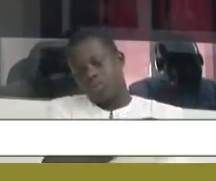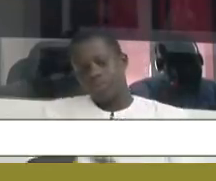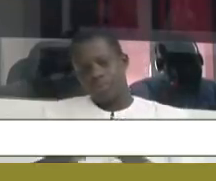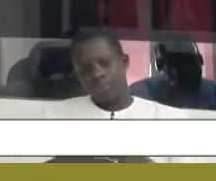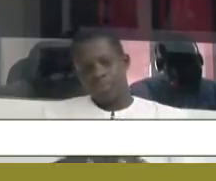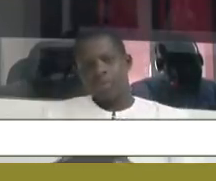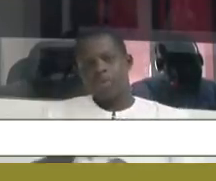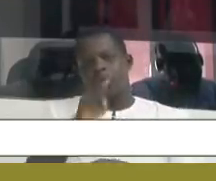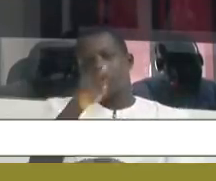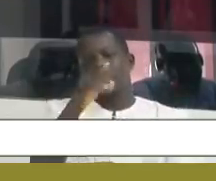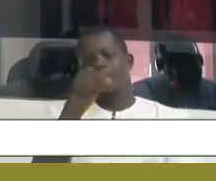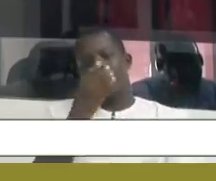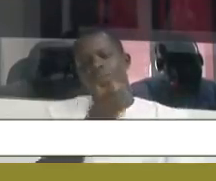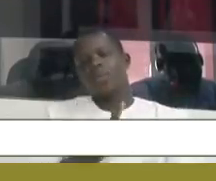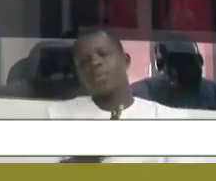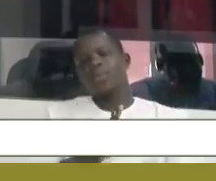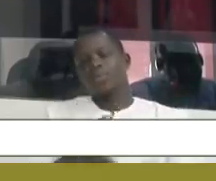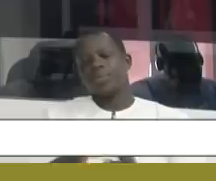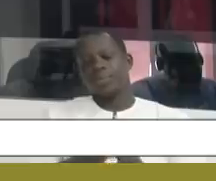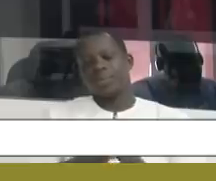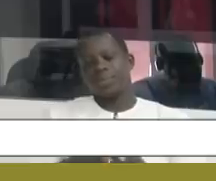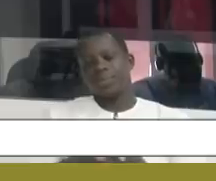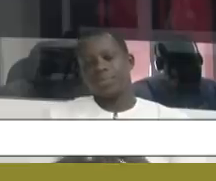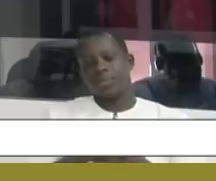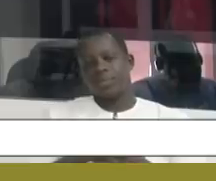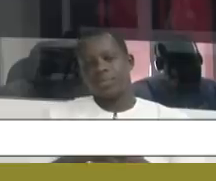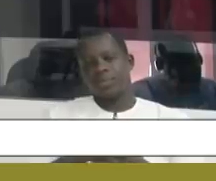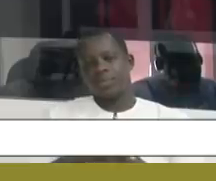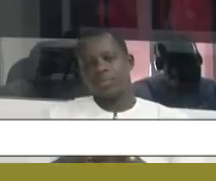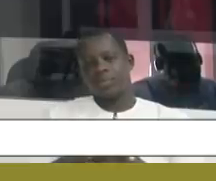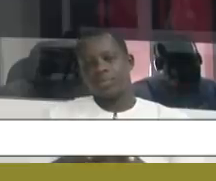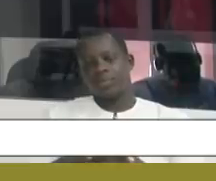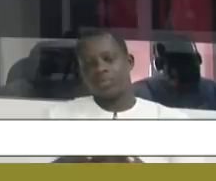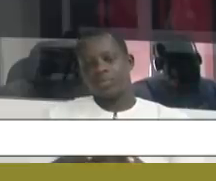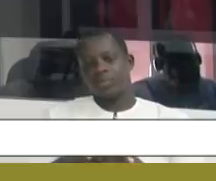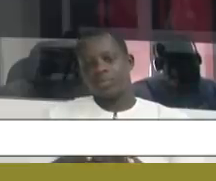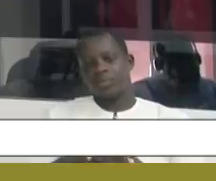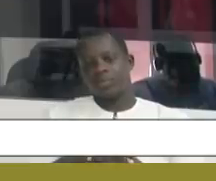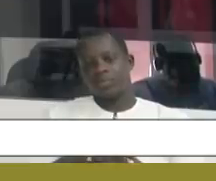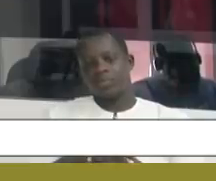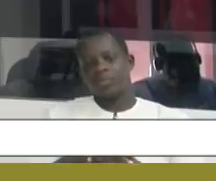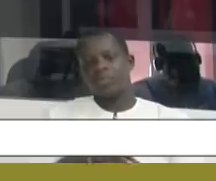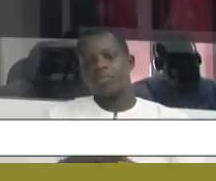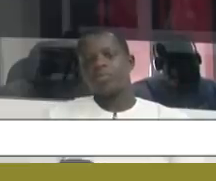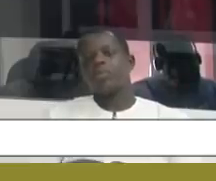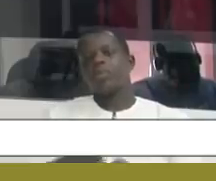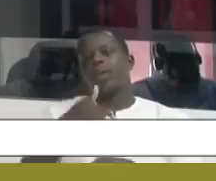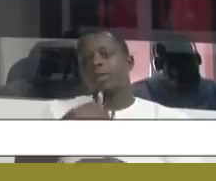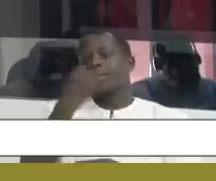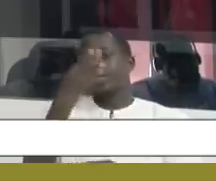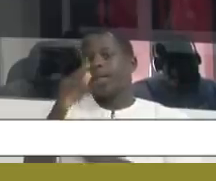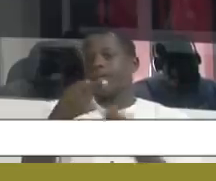What do you say to that? Well, I say it is also contrary to the evidence